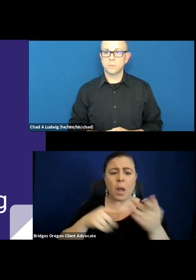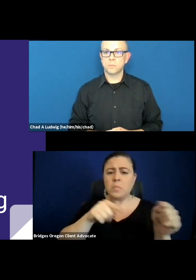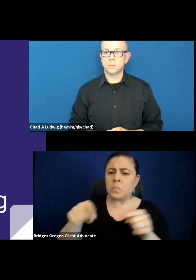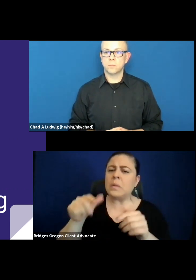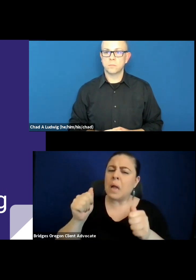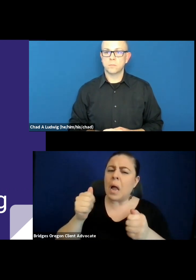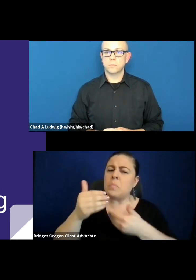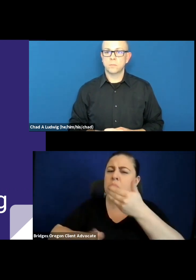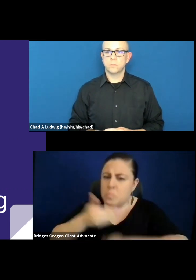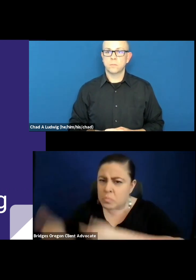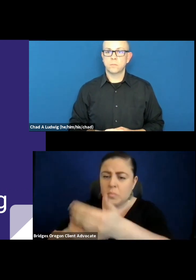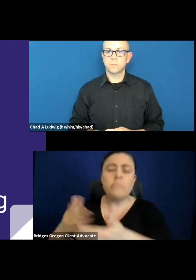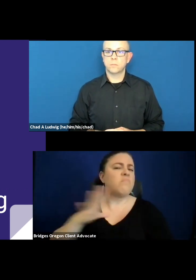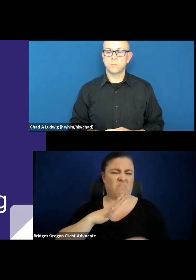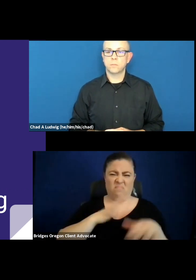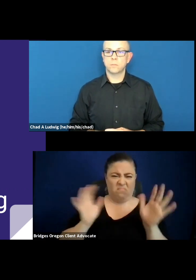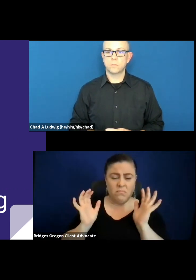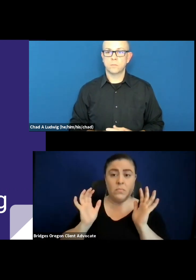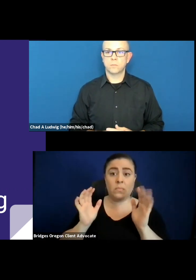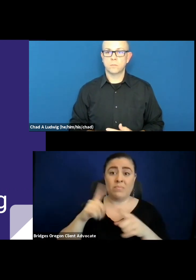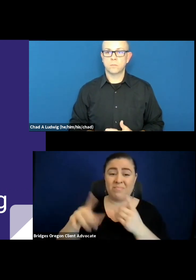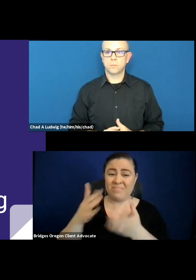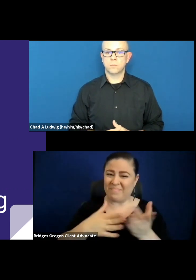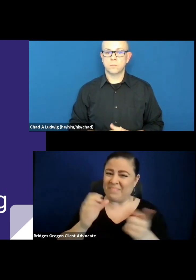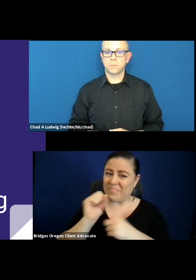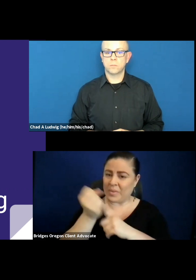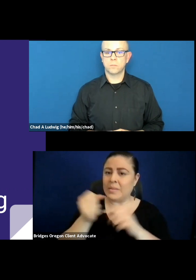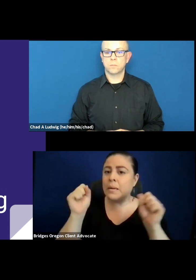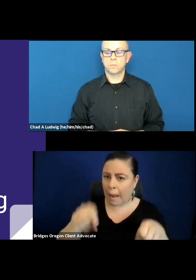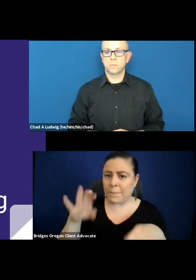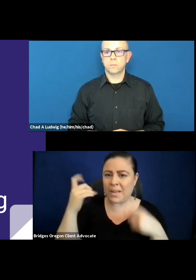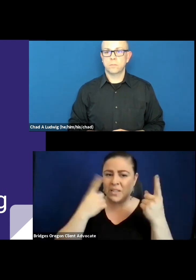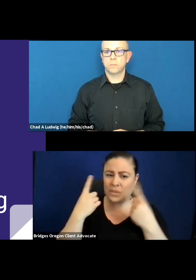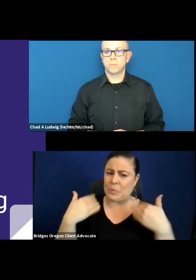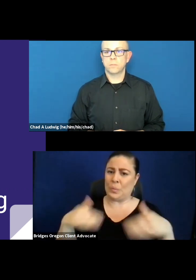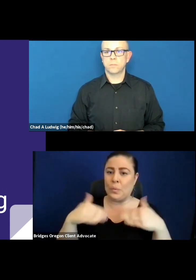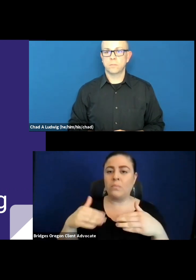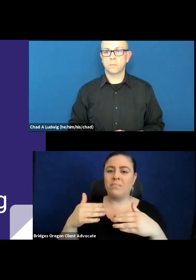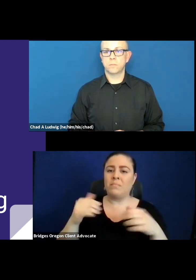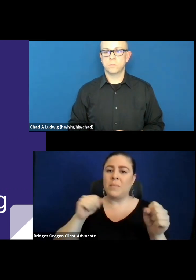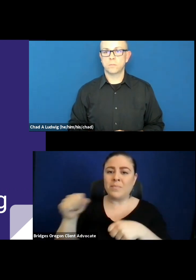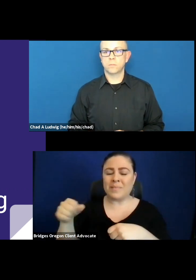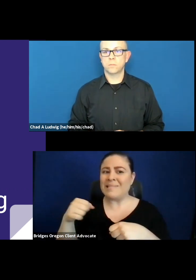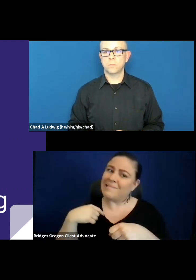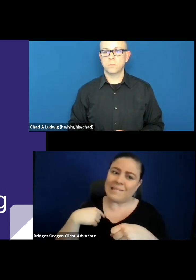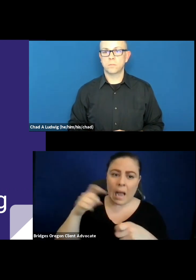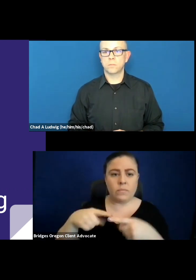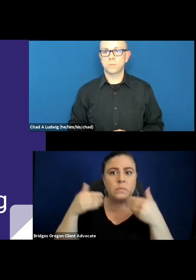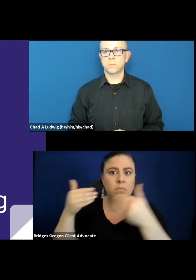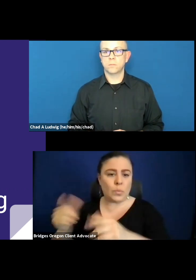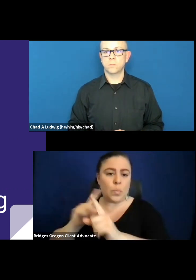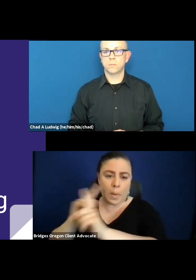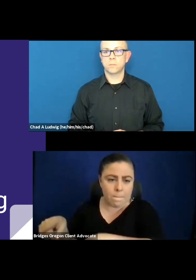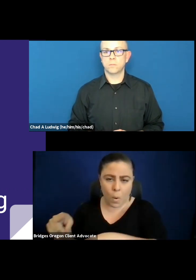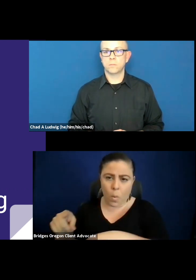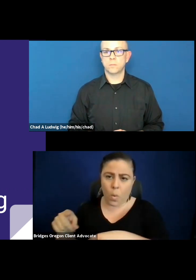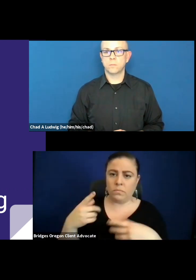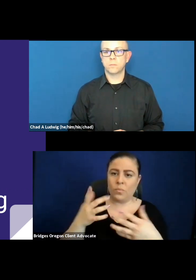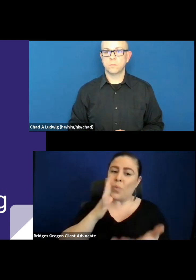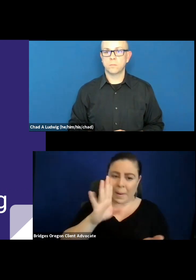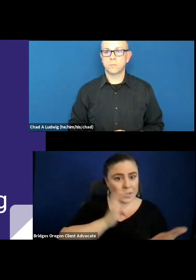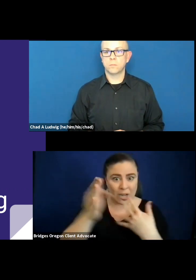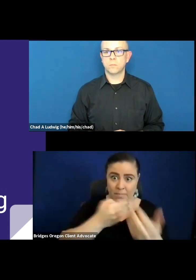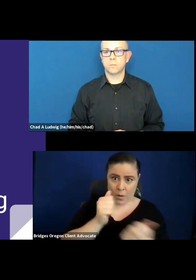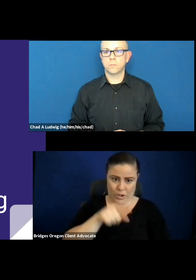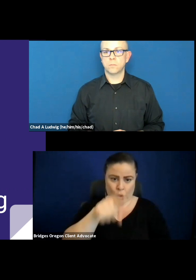it's a case-by-case basis. Some of them can go on with the process, but then some of the situations can be considered a possibility that